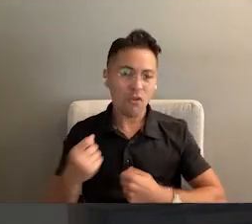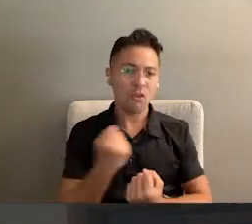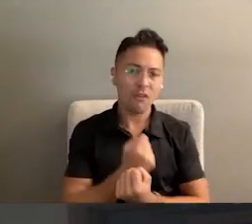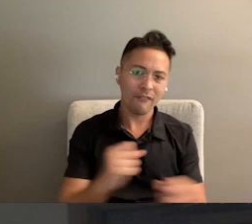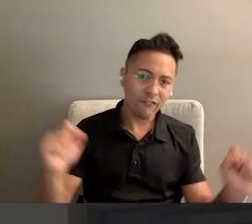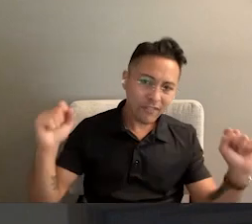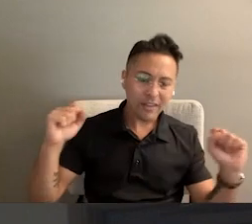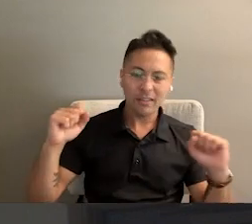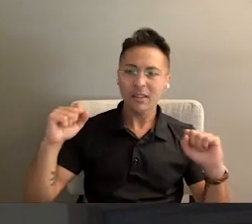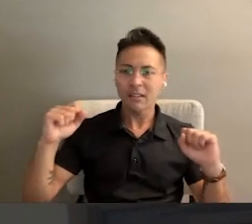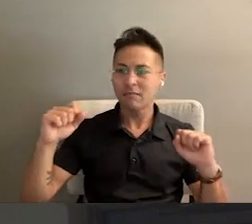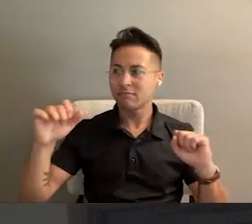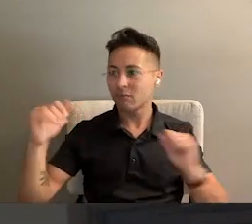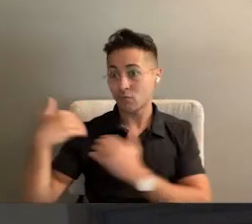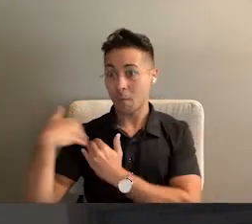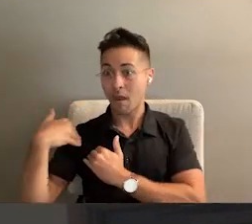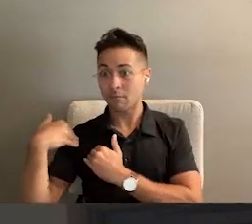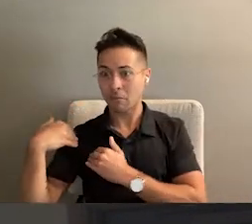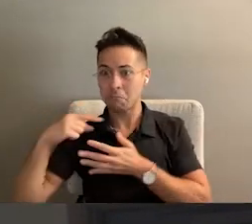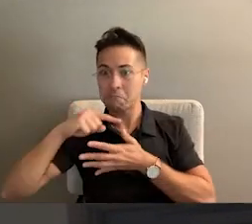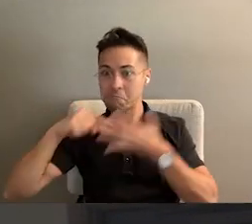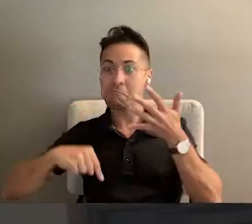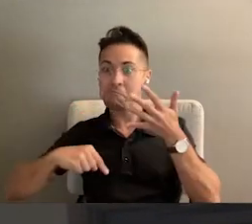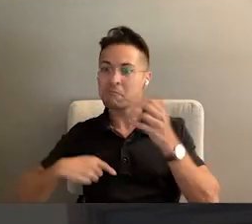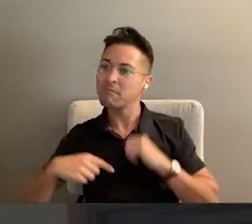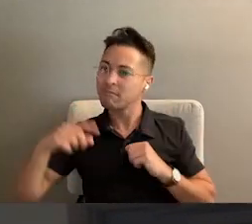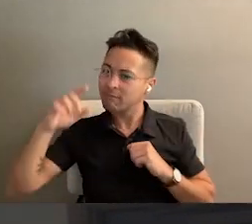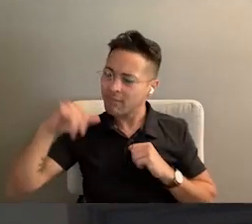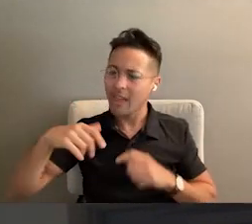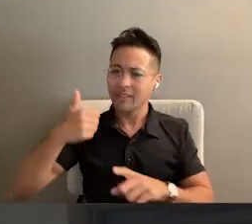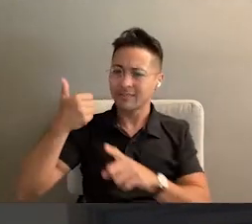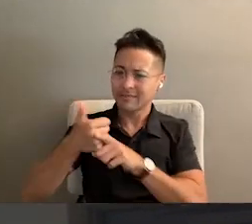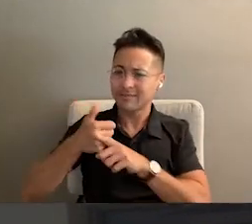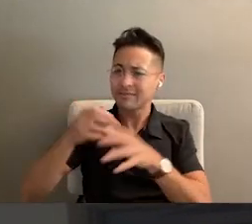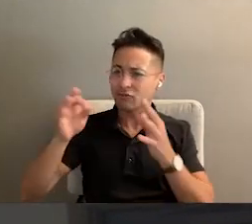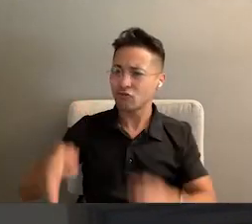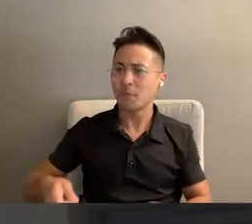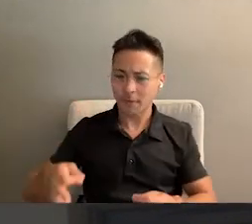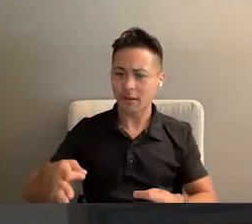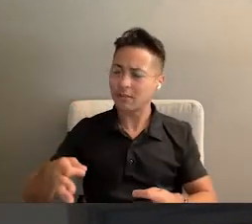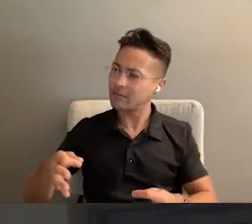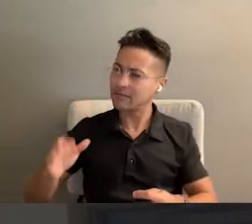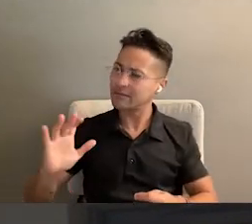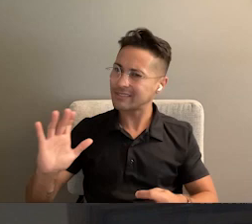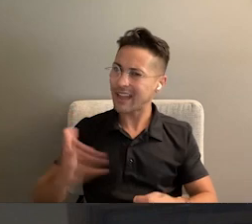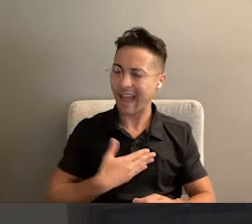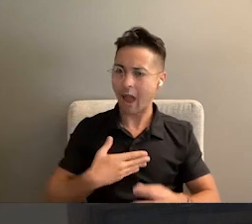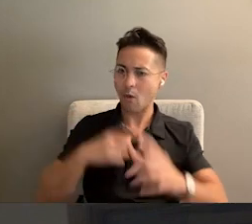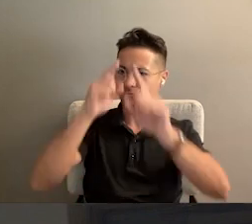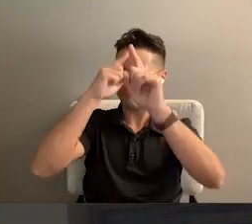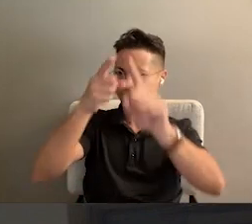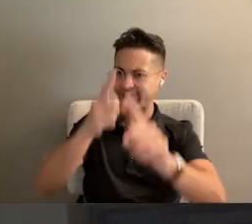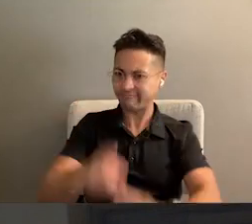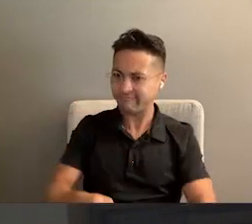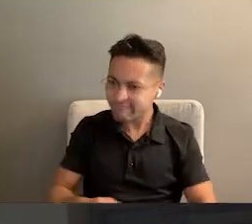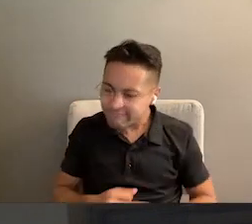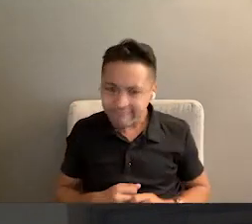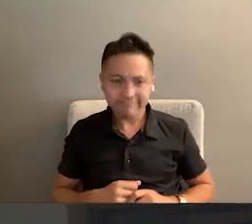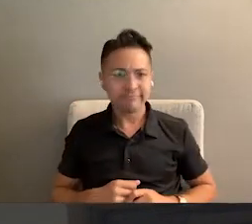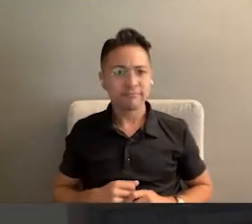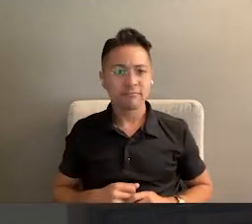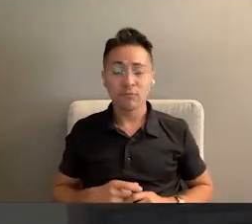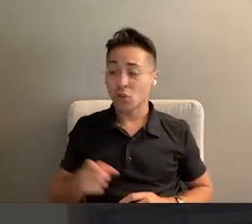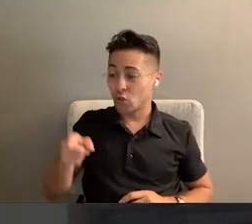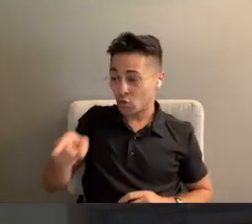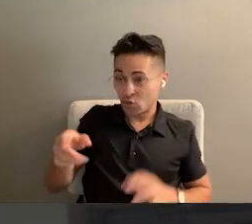authority, control, freedom, and responsibility. Those are our self-determination,